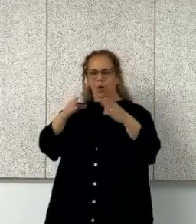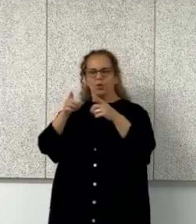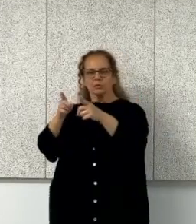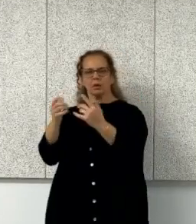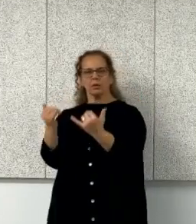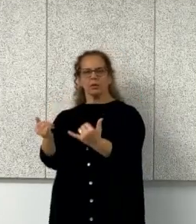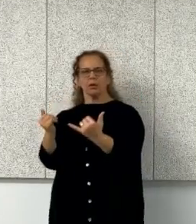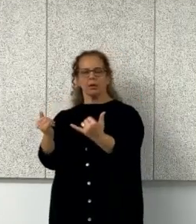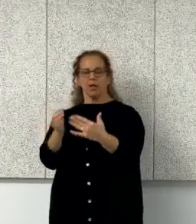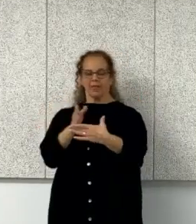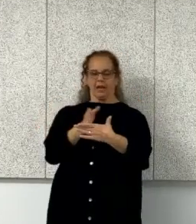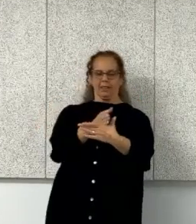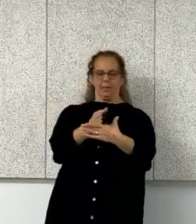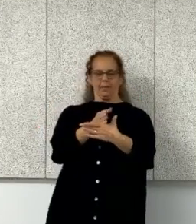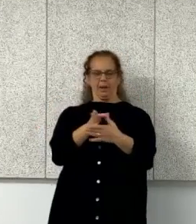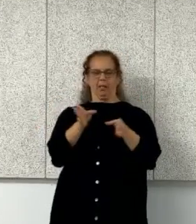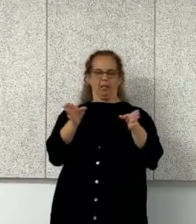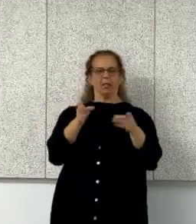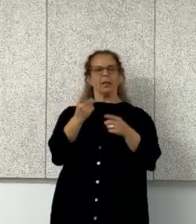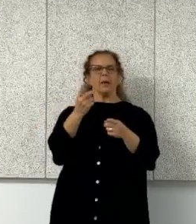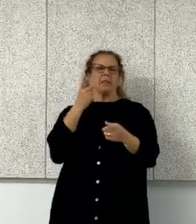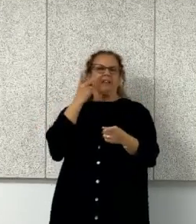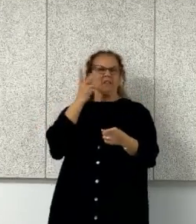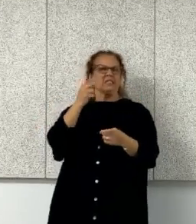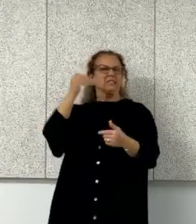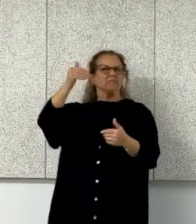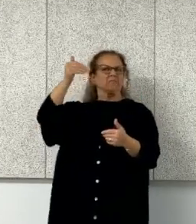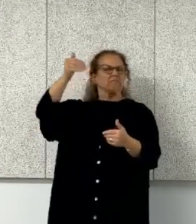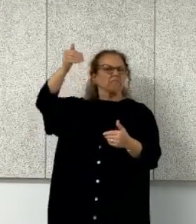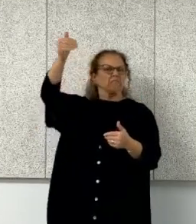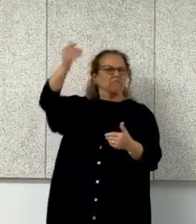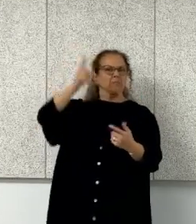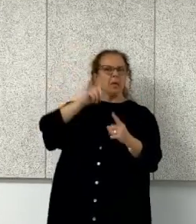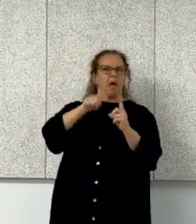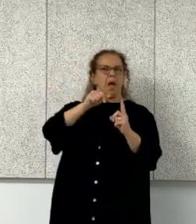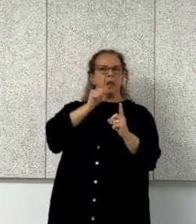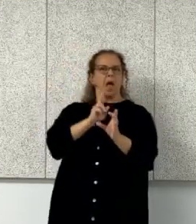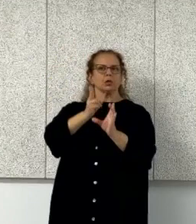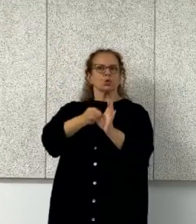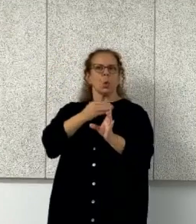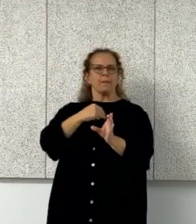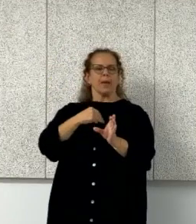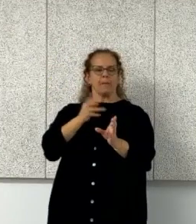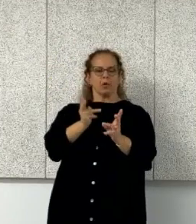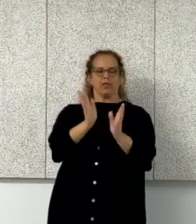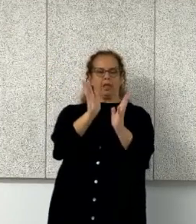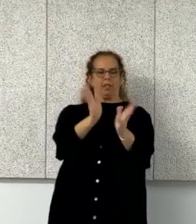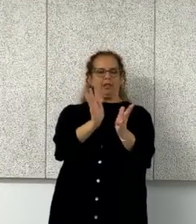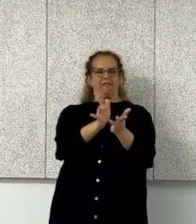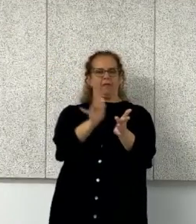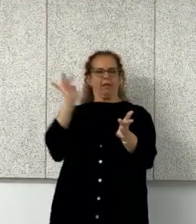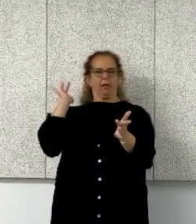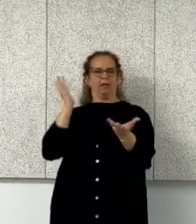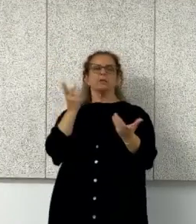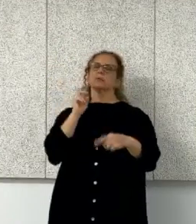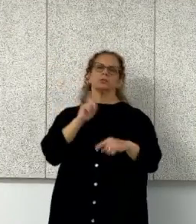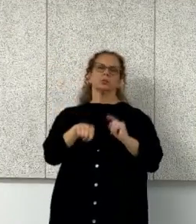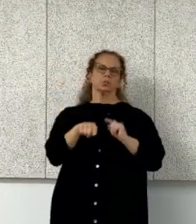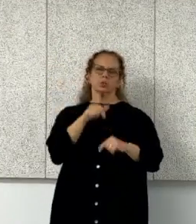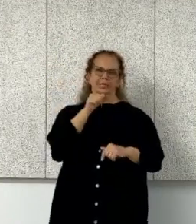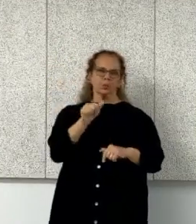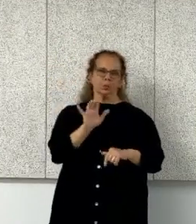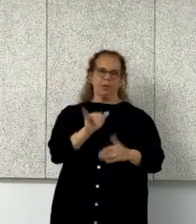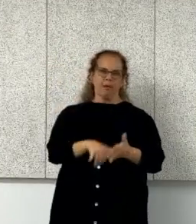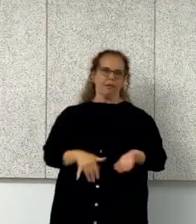then the people in the middle who have like come, you know, see a show or two, they're sort of left behind. And we literally cannot afford to do that.